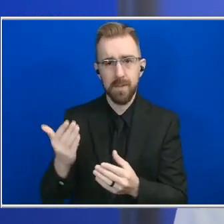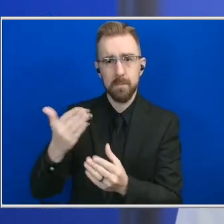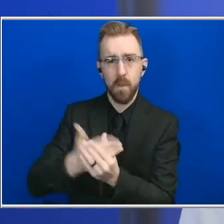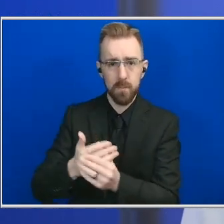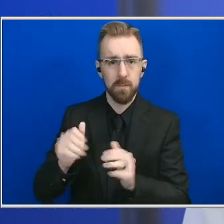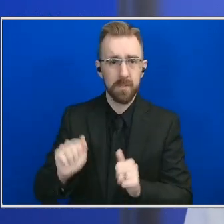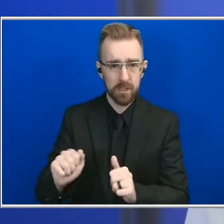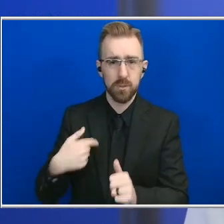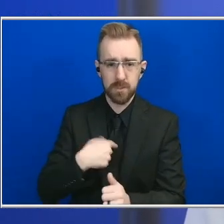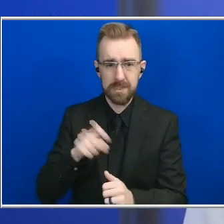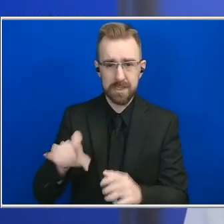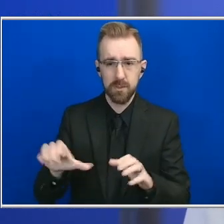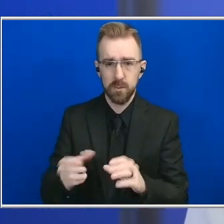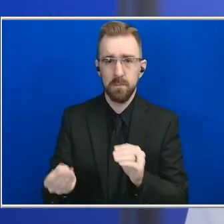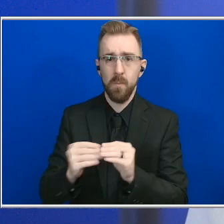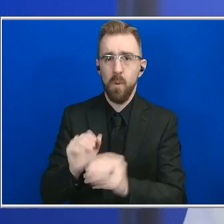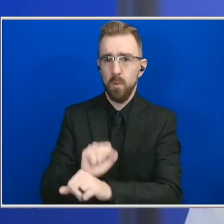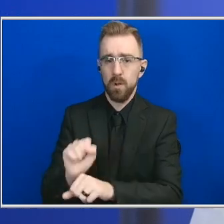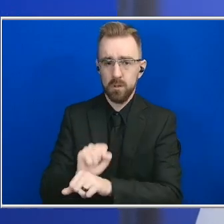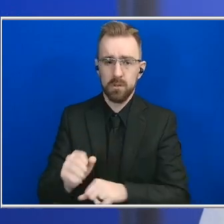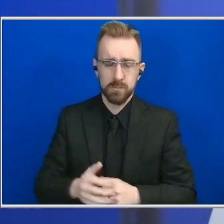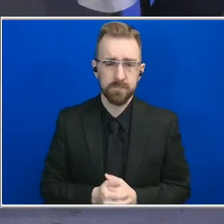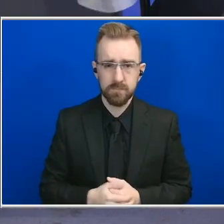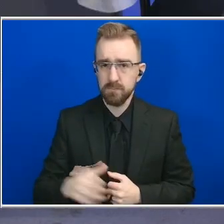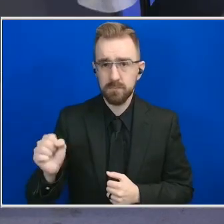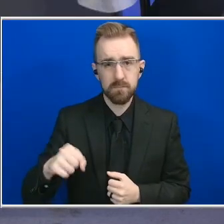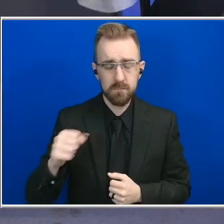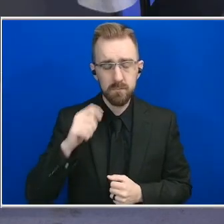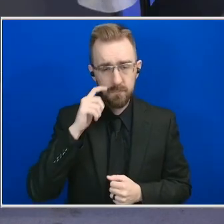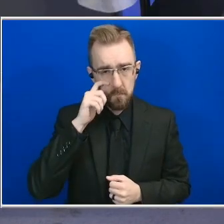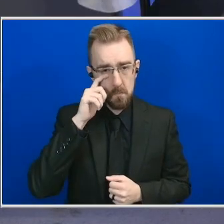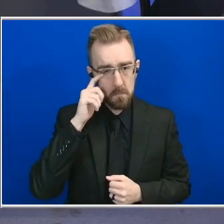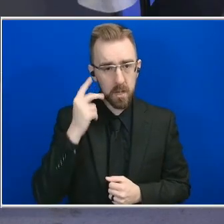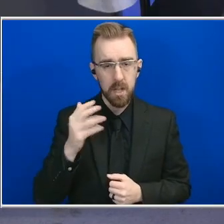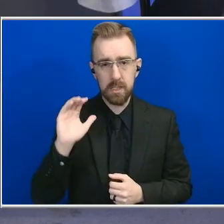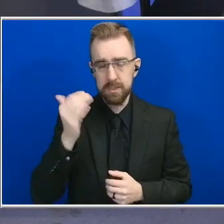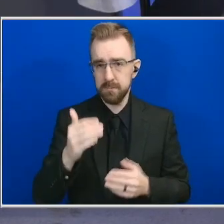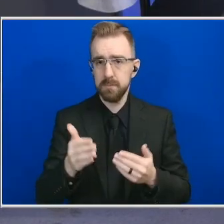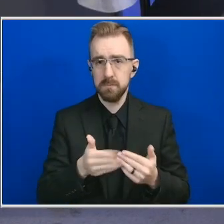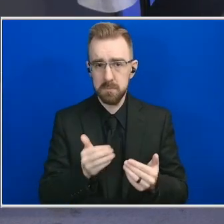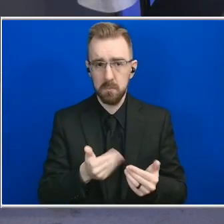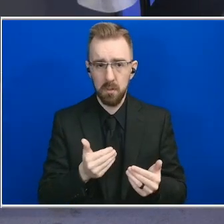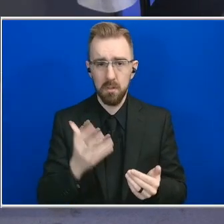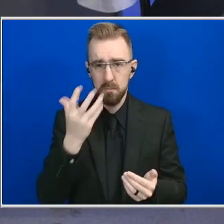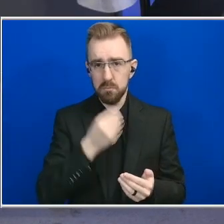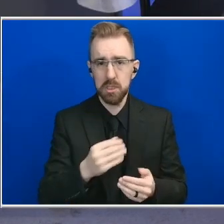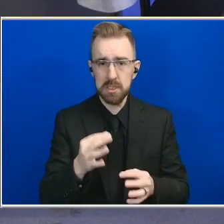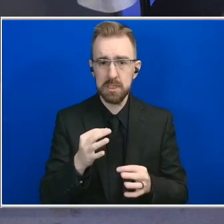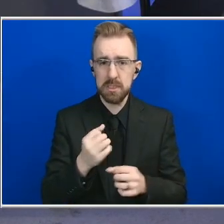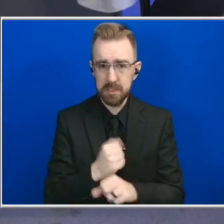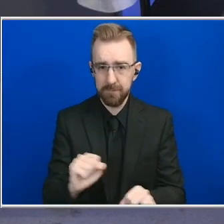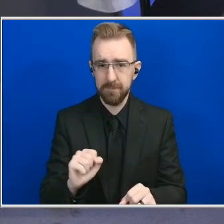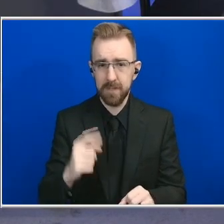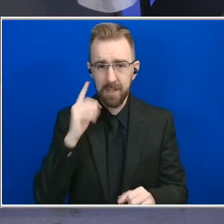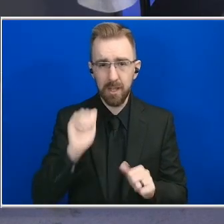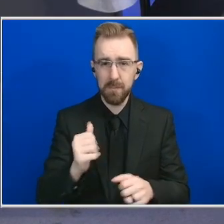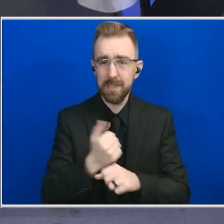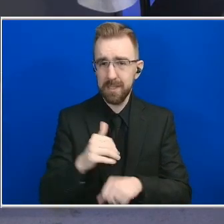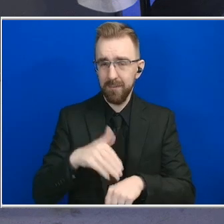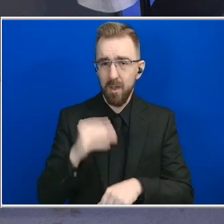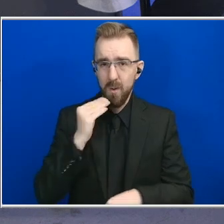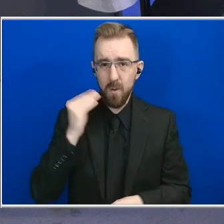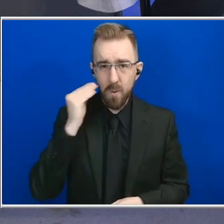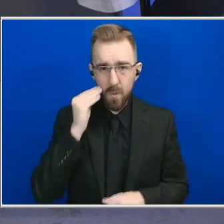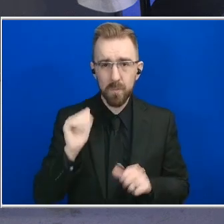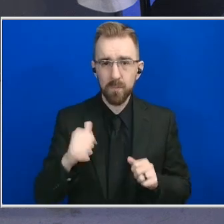more work. But yeah. So well, it looks relatively simple and pretty darn safe. Do you think this can be done safely at home, or can we have to always be